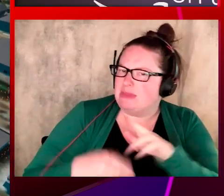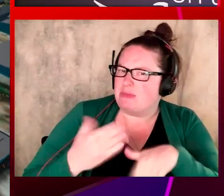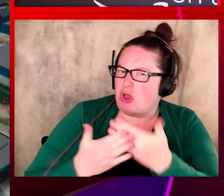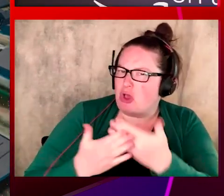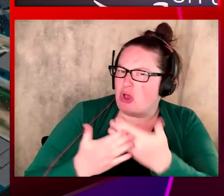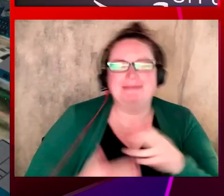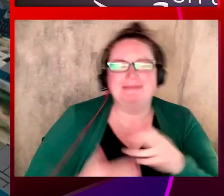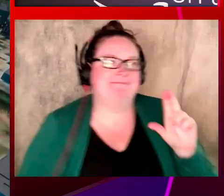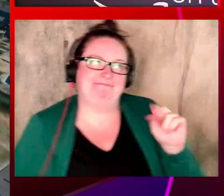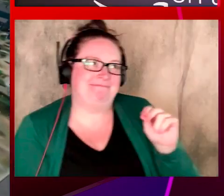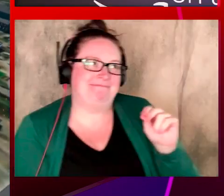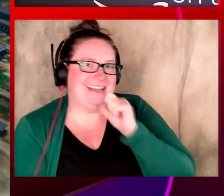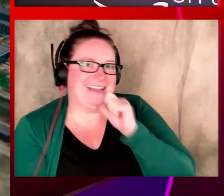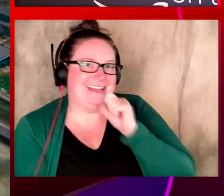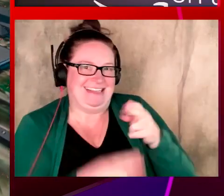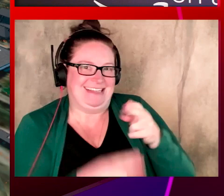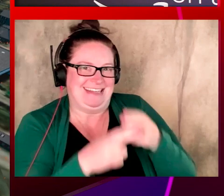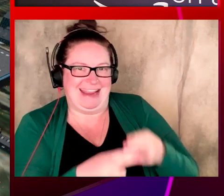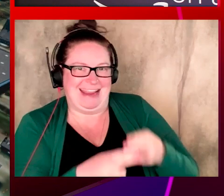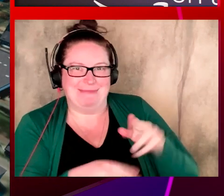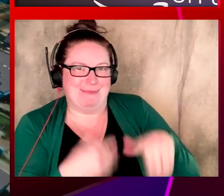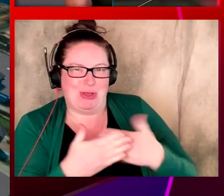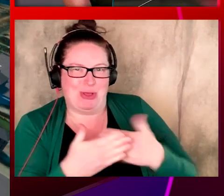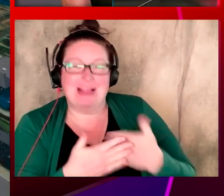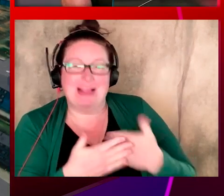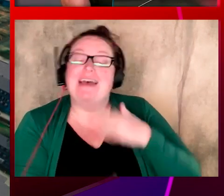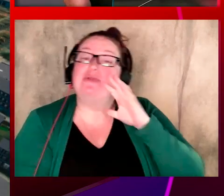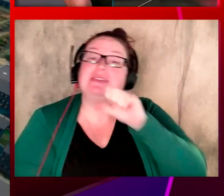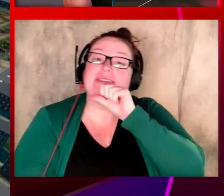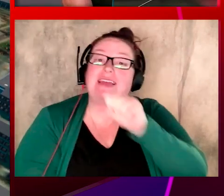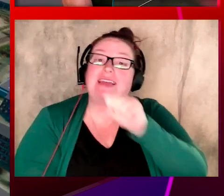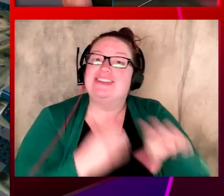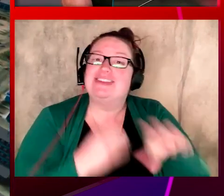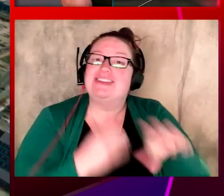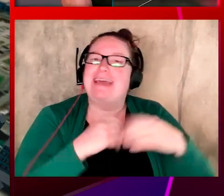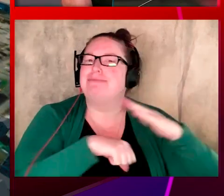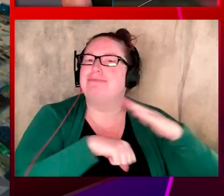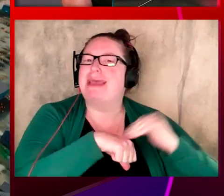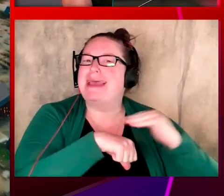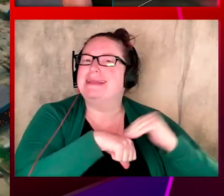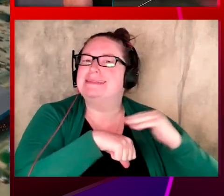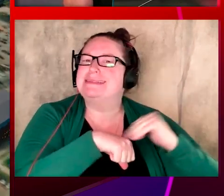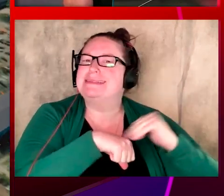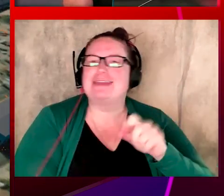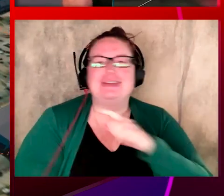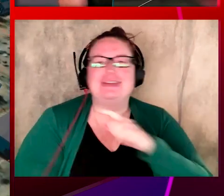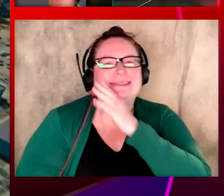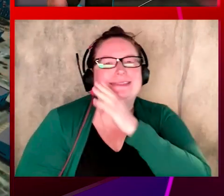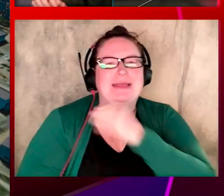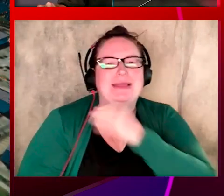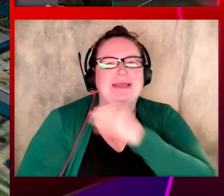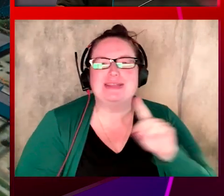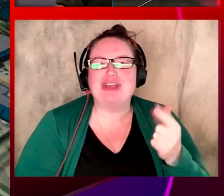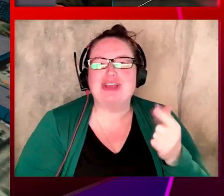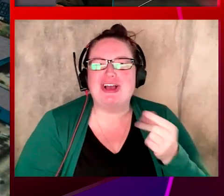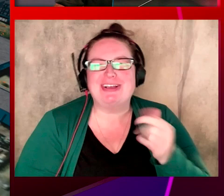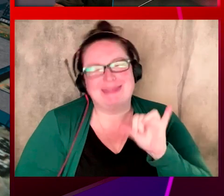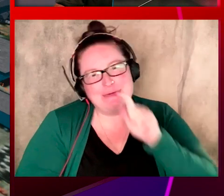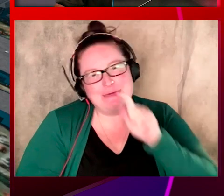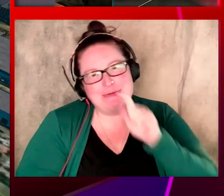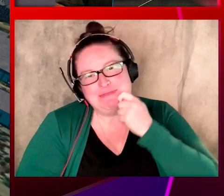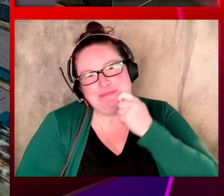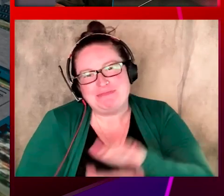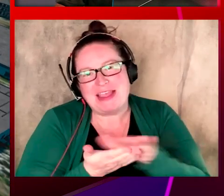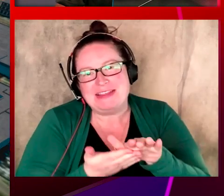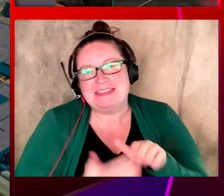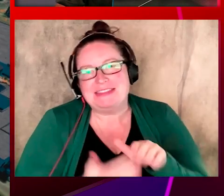them all. I would love to be able to like add like pets though. I could simulate my dog in here. Pets? Yeah, that'd be quite nice.